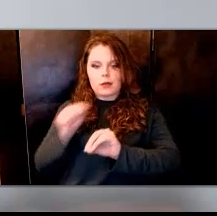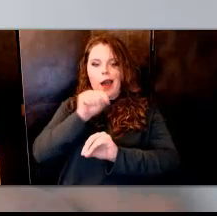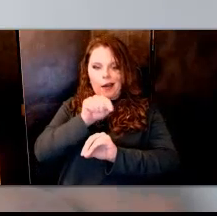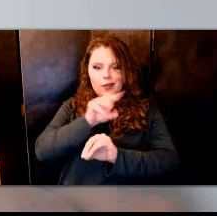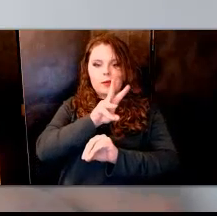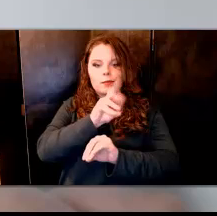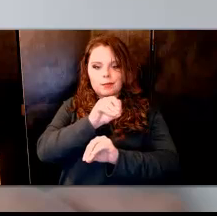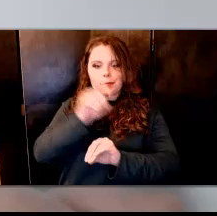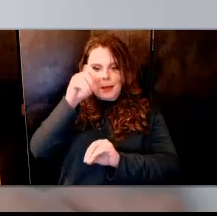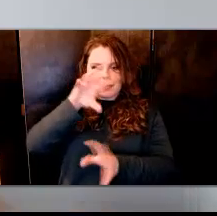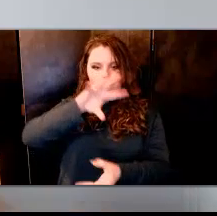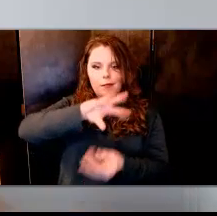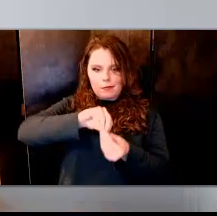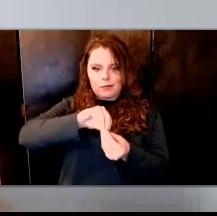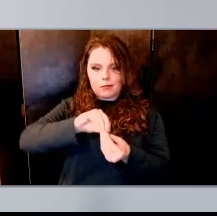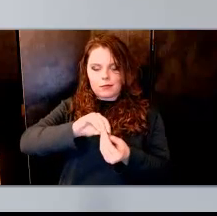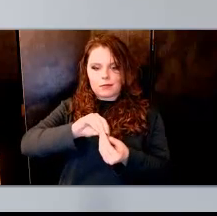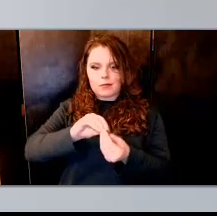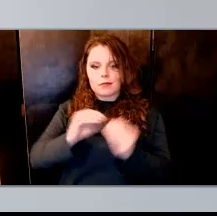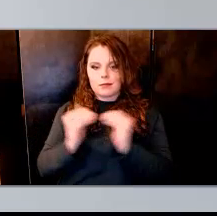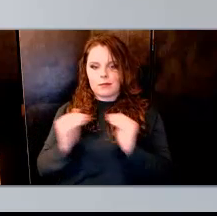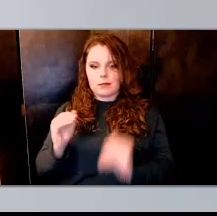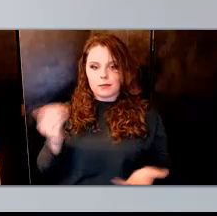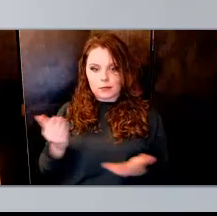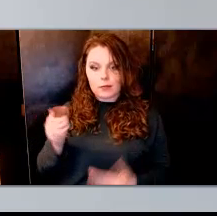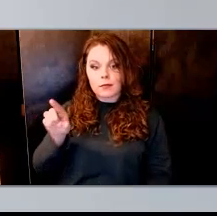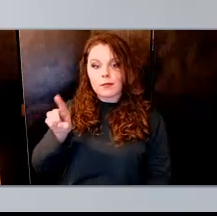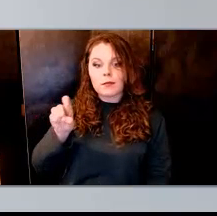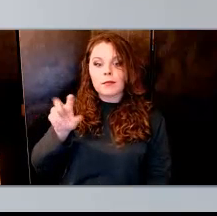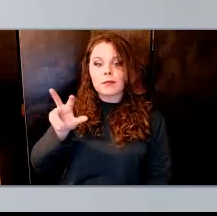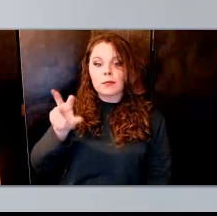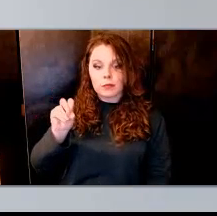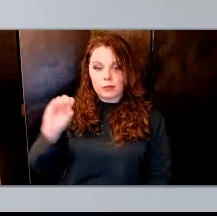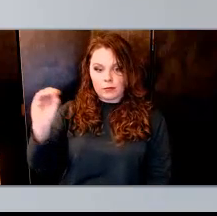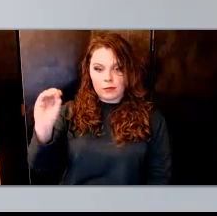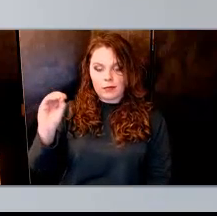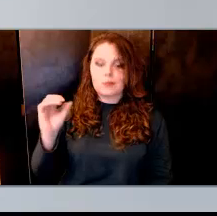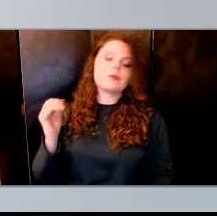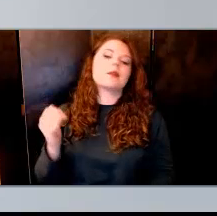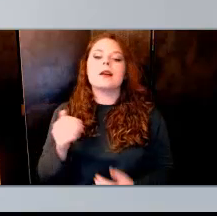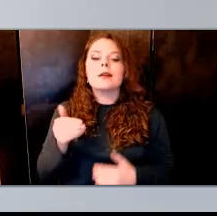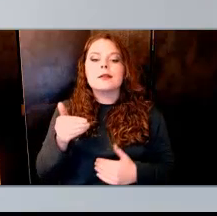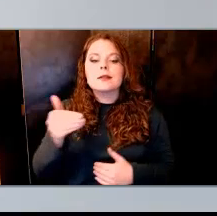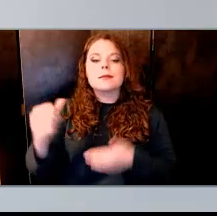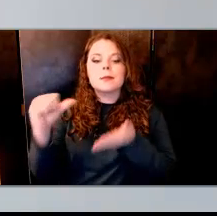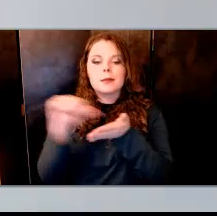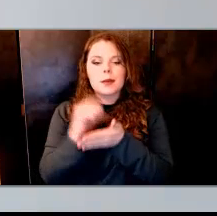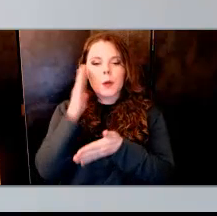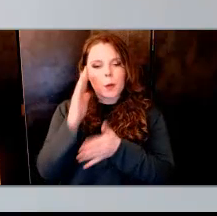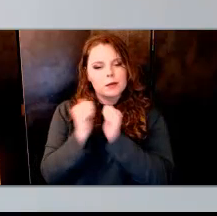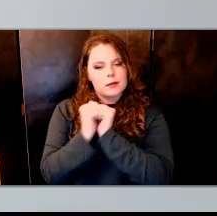to 130. On the front side of this paper, we're basically going to go through some two-step equations